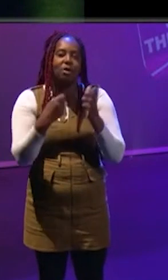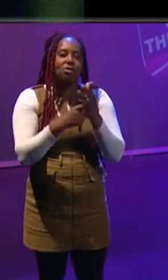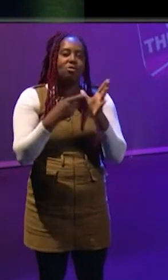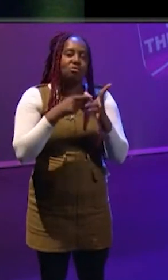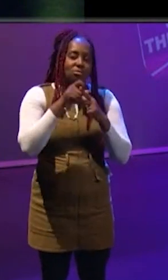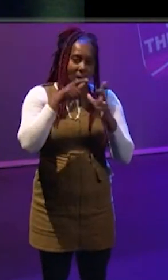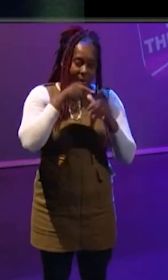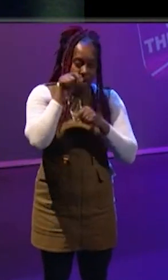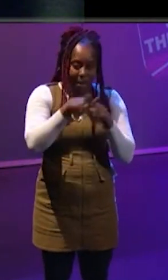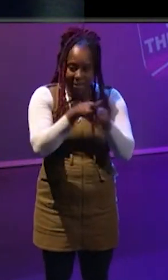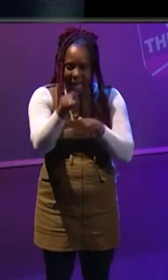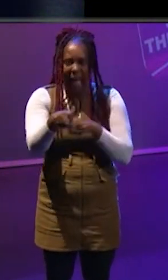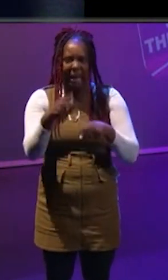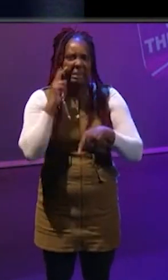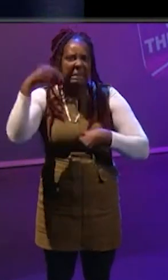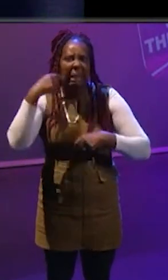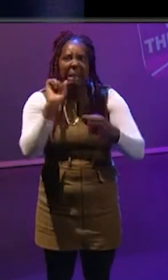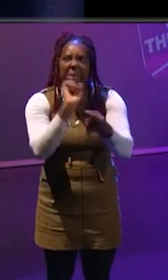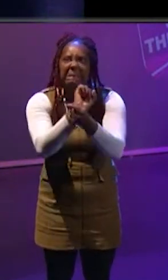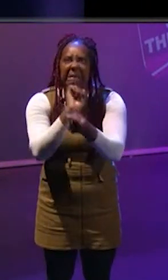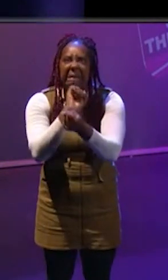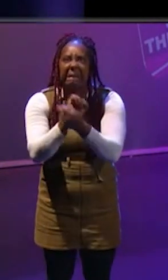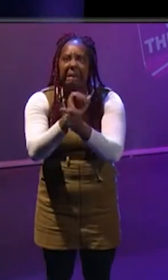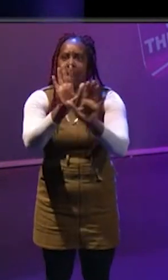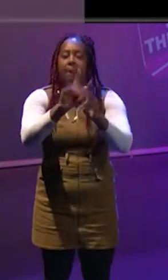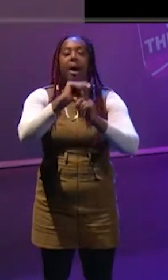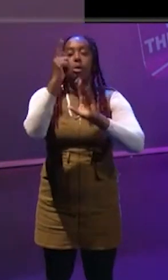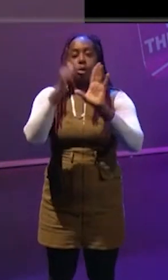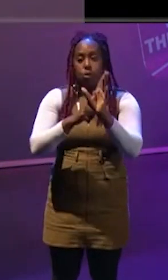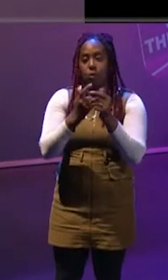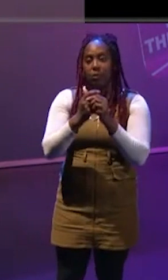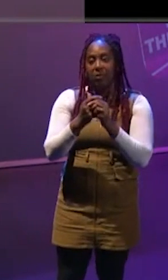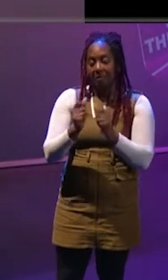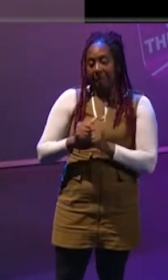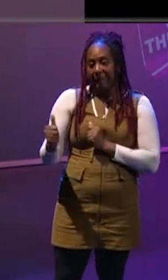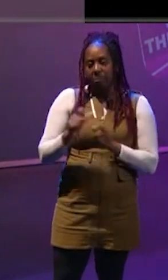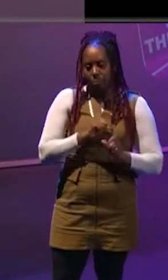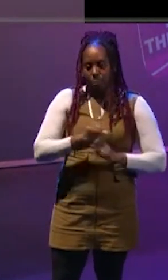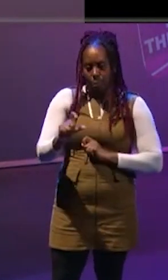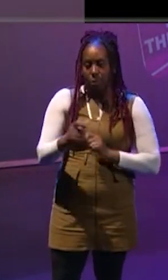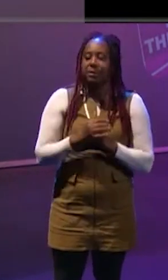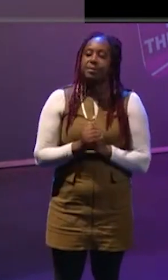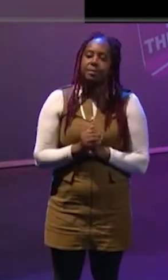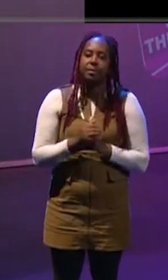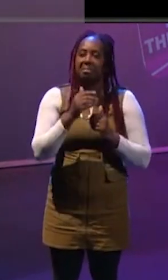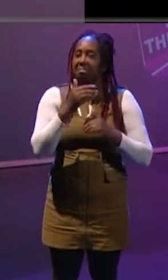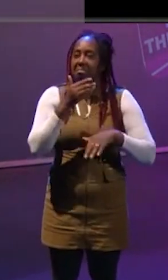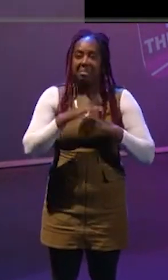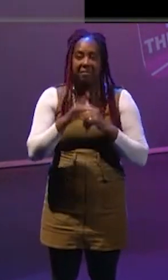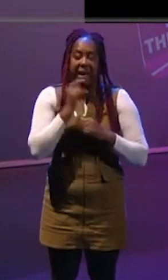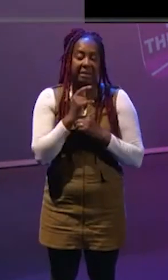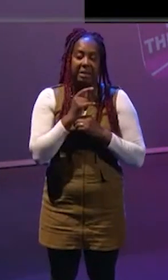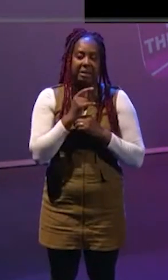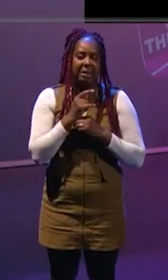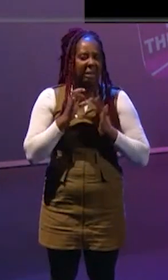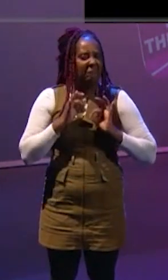That sounds like a prison. It's not, it's very lovely. I do a brilliant youth company course. But otherwise, I've not had any formal